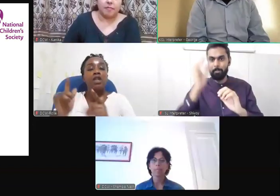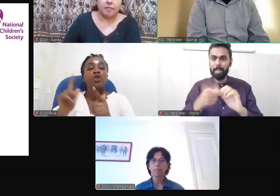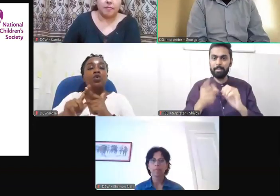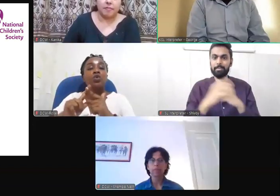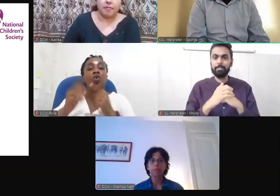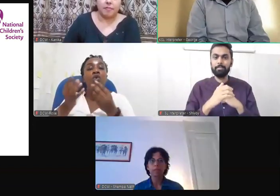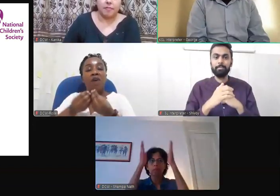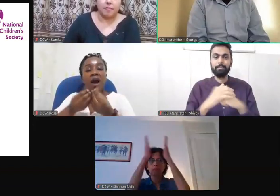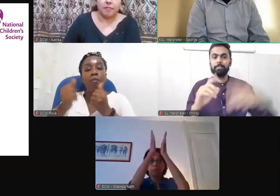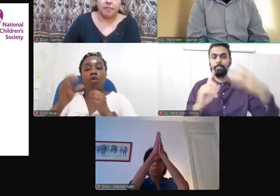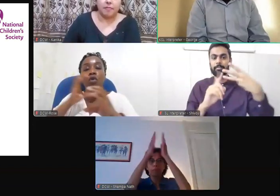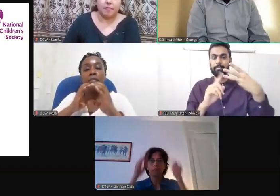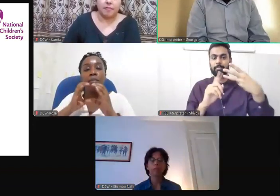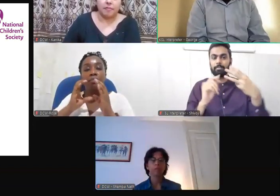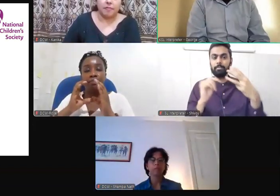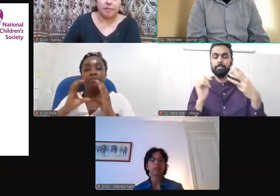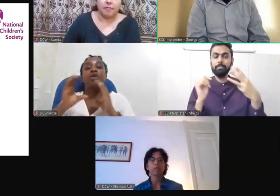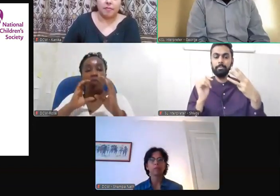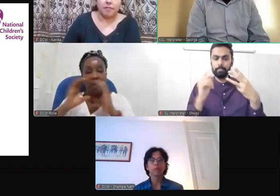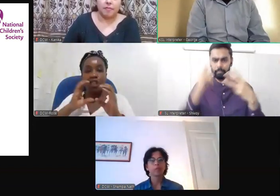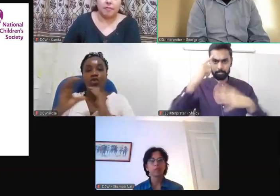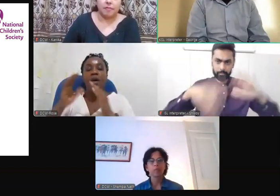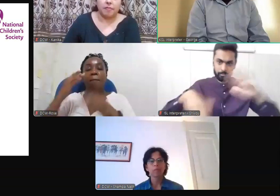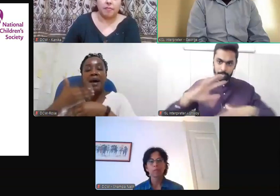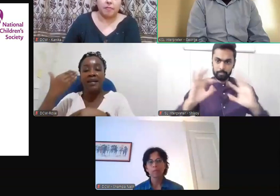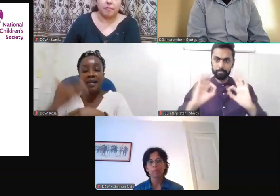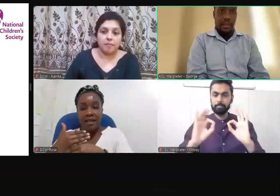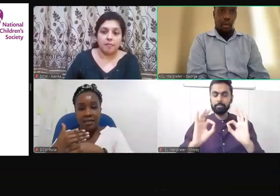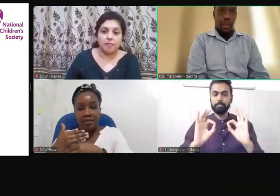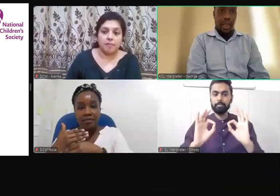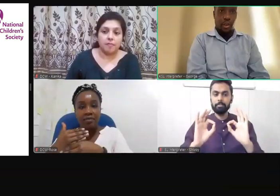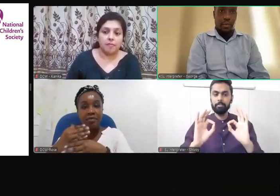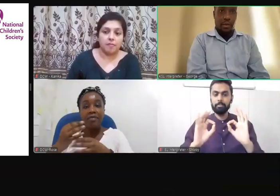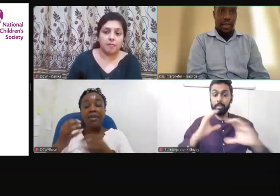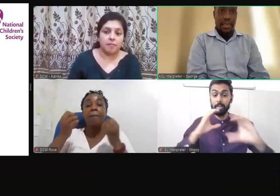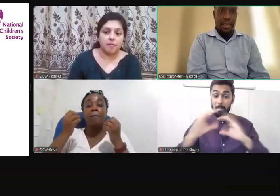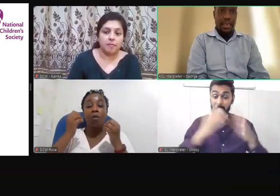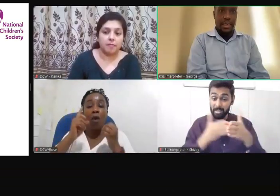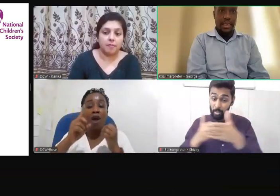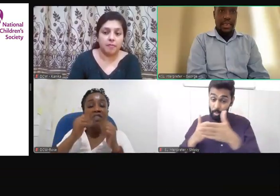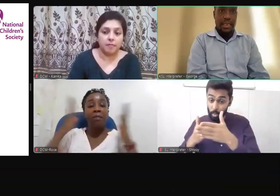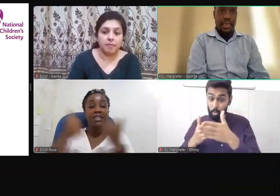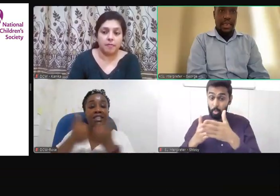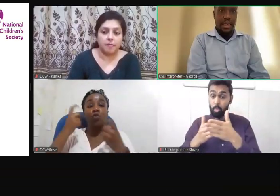Then thirdly, I have a plan to overcome the communication barriers.